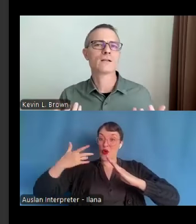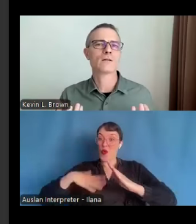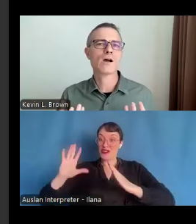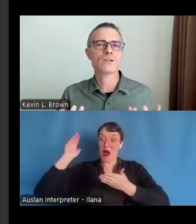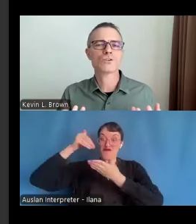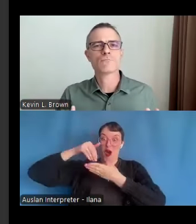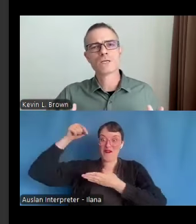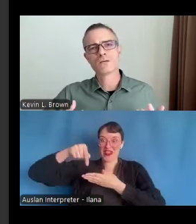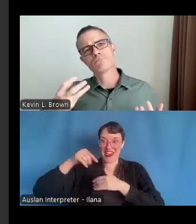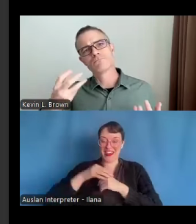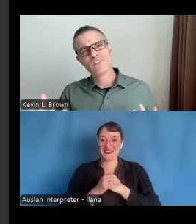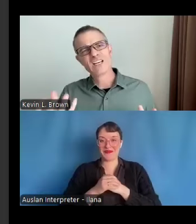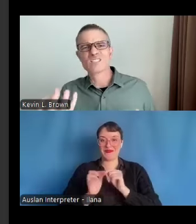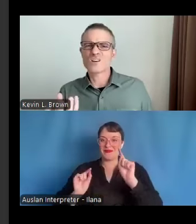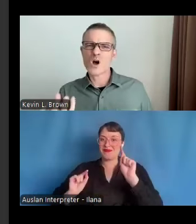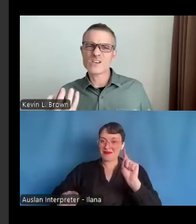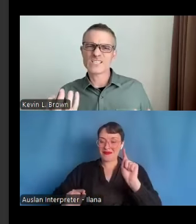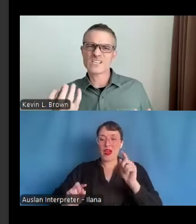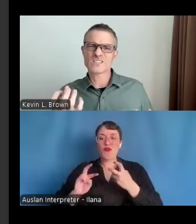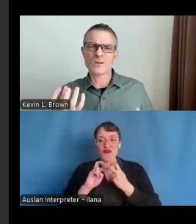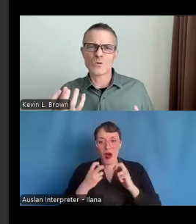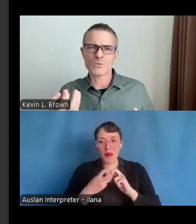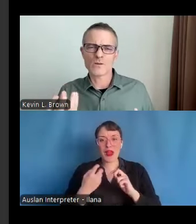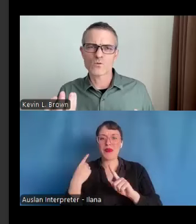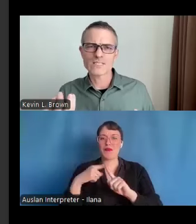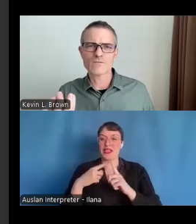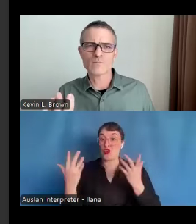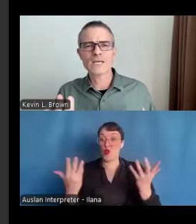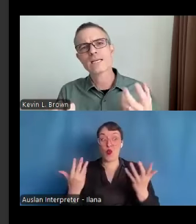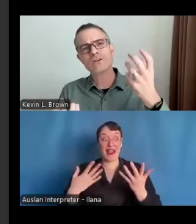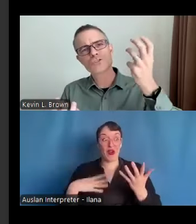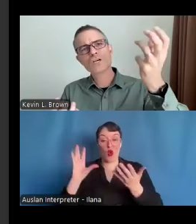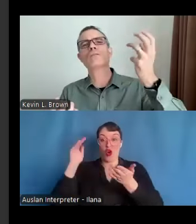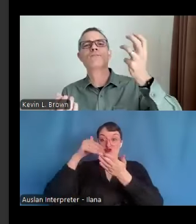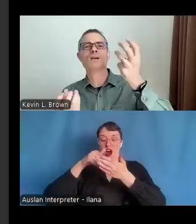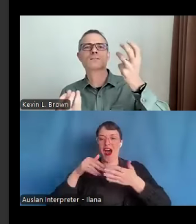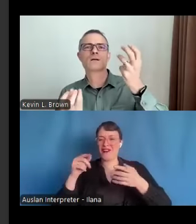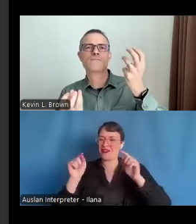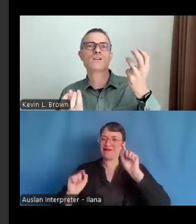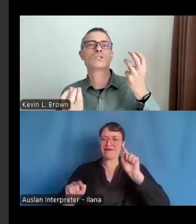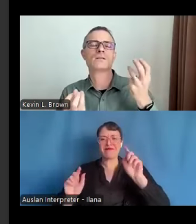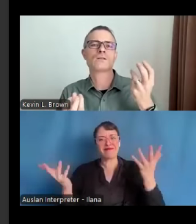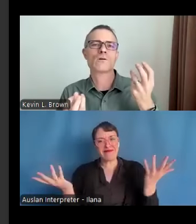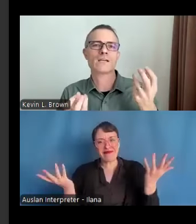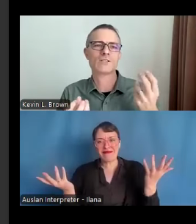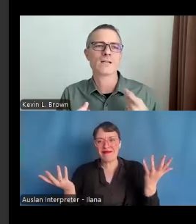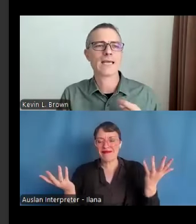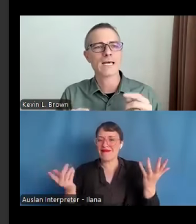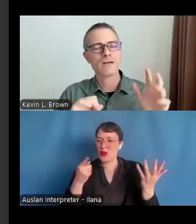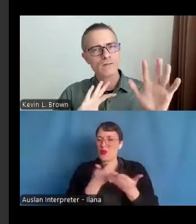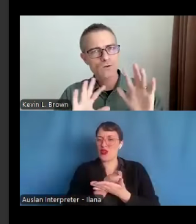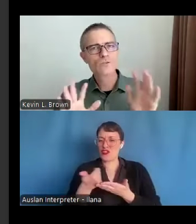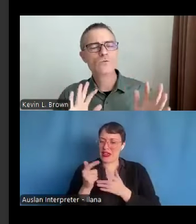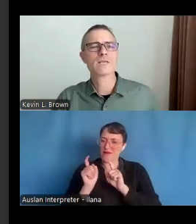as a nonprofit, you're fixed on why you exist and the reason for being, and then you're generally fixed on the vision, the grand vision